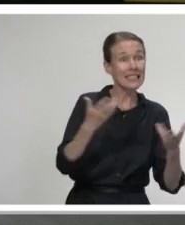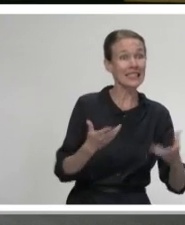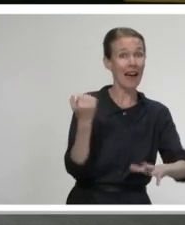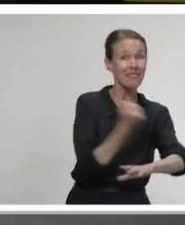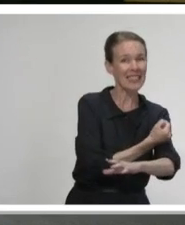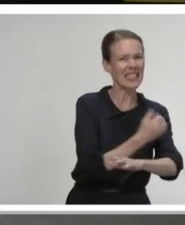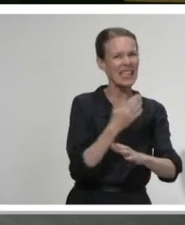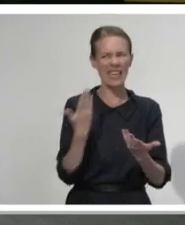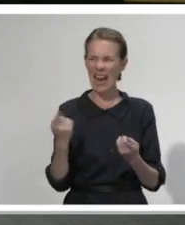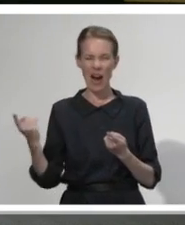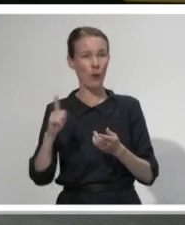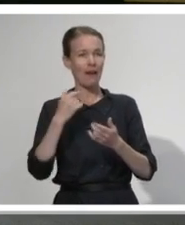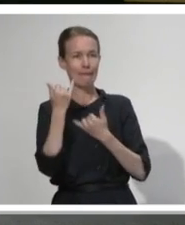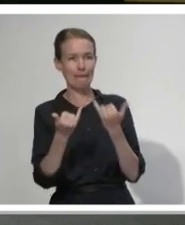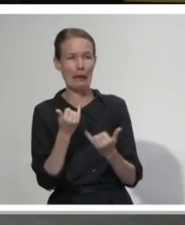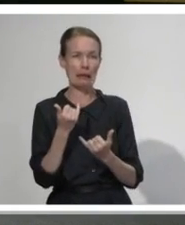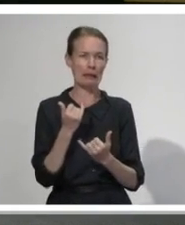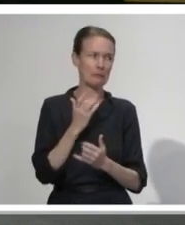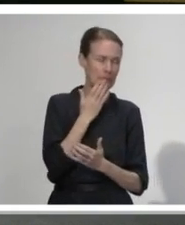you've got a situation where you've got